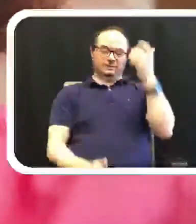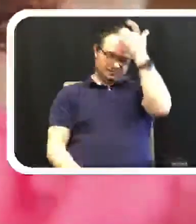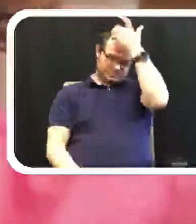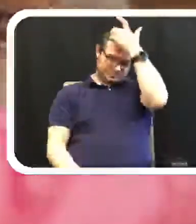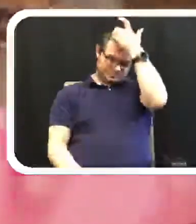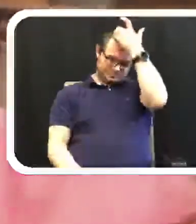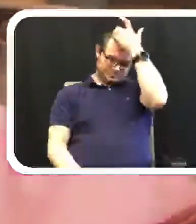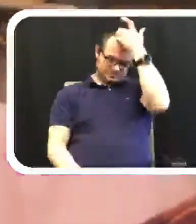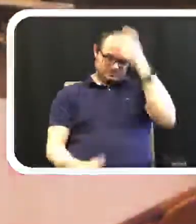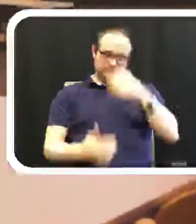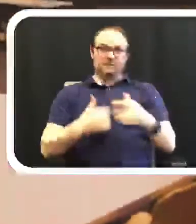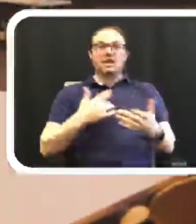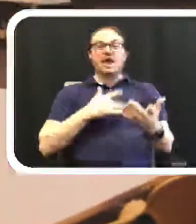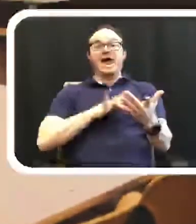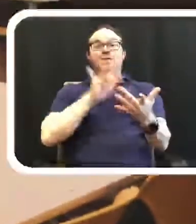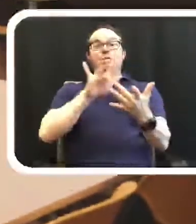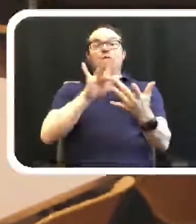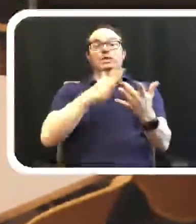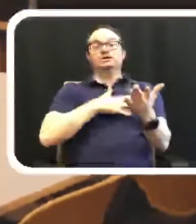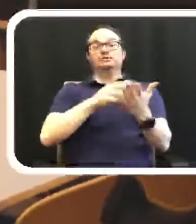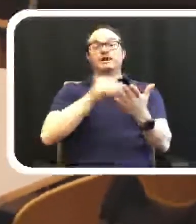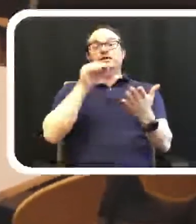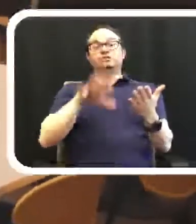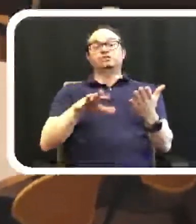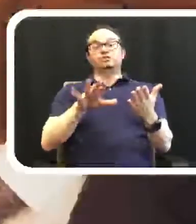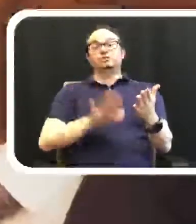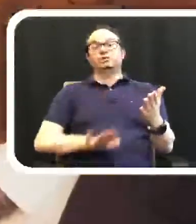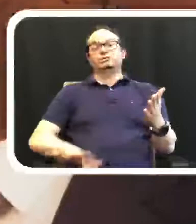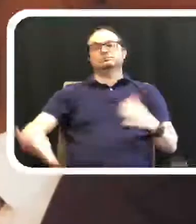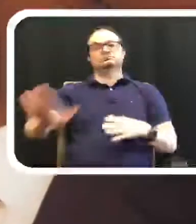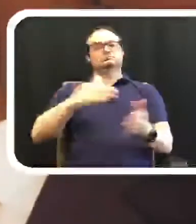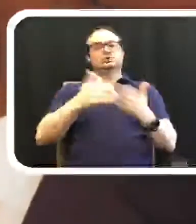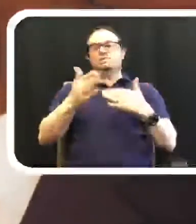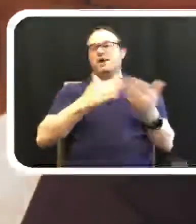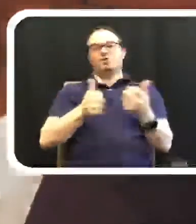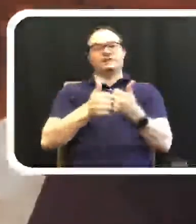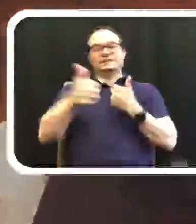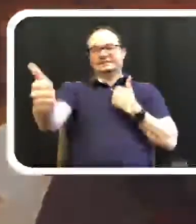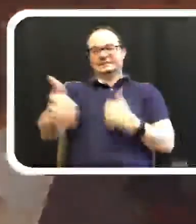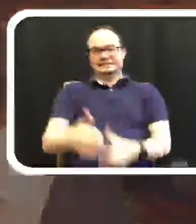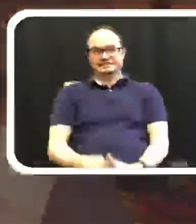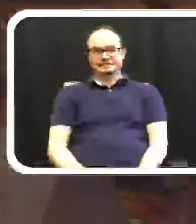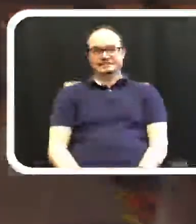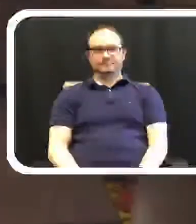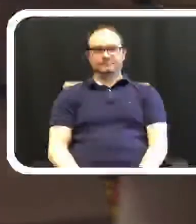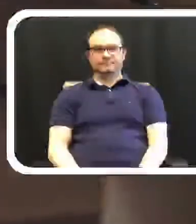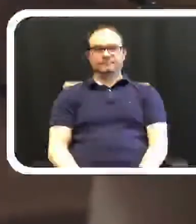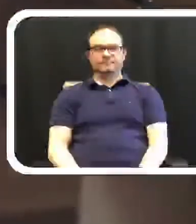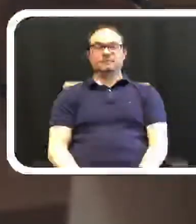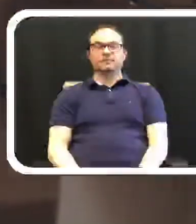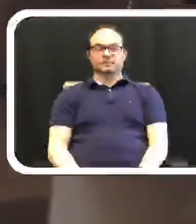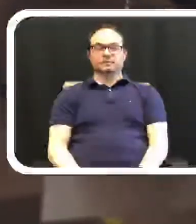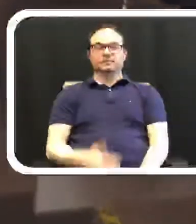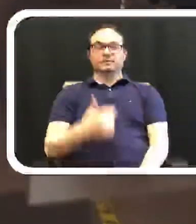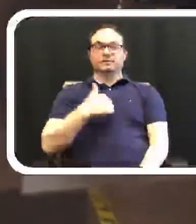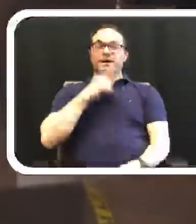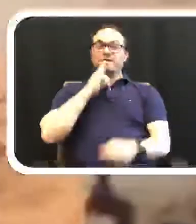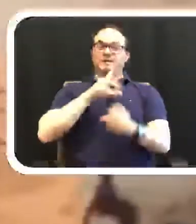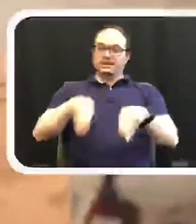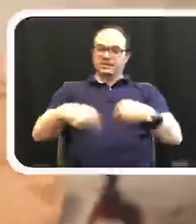I will reach my students over any distance. I'm committed to delivering truth.